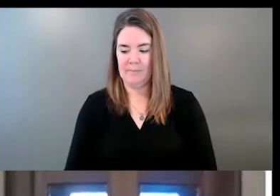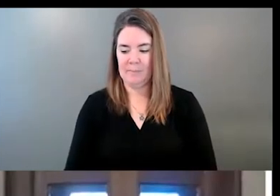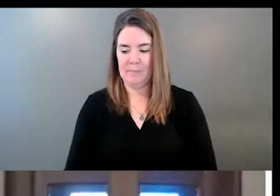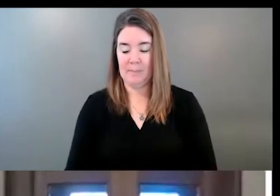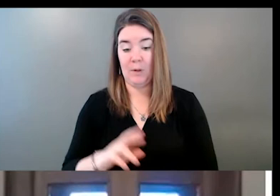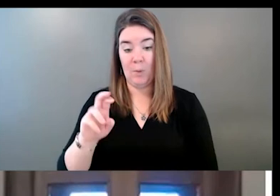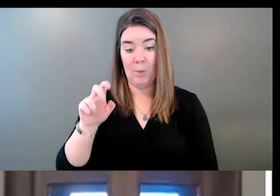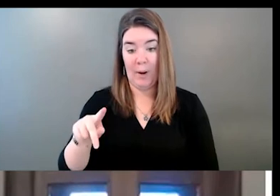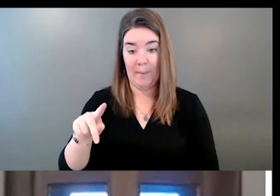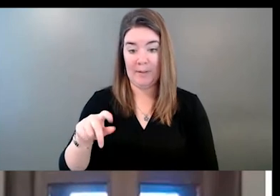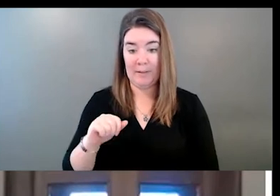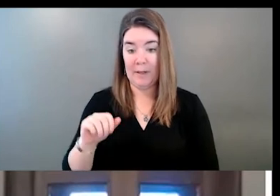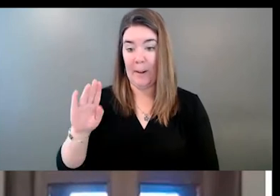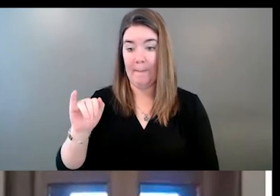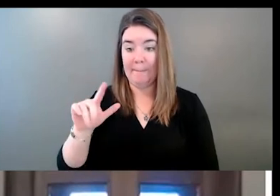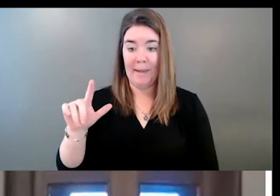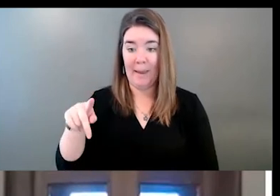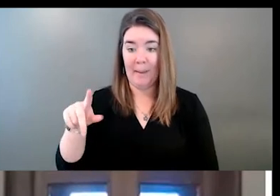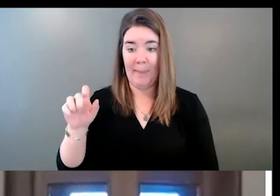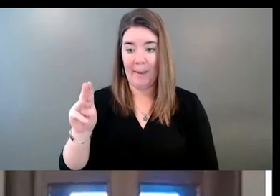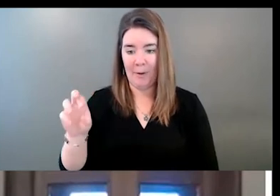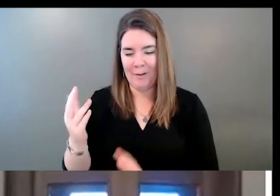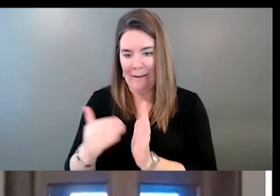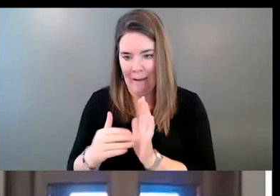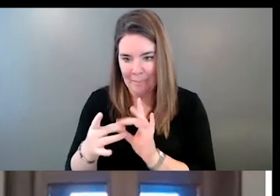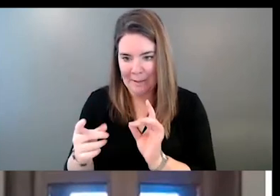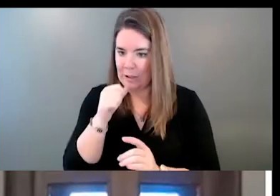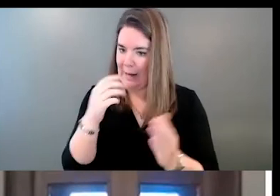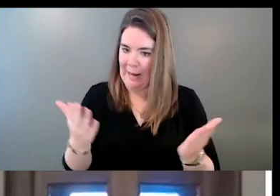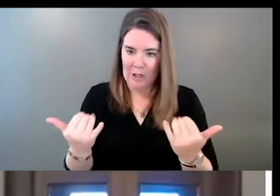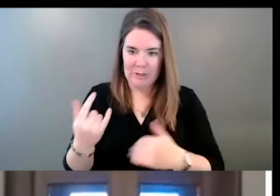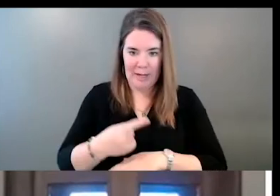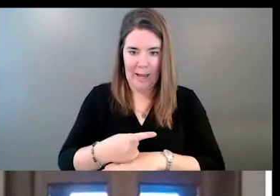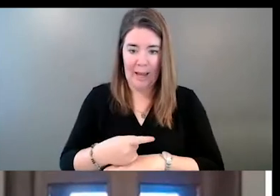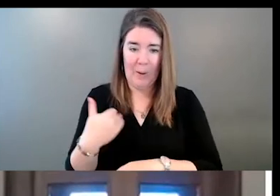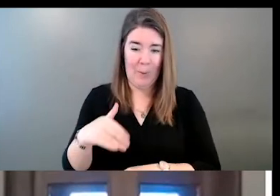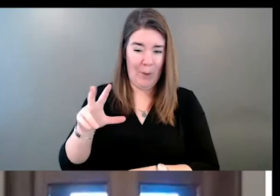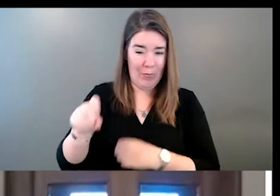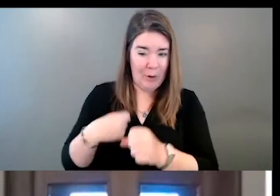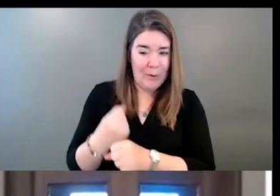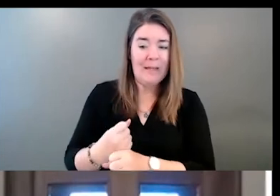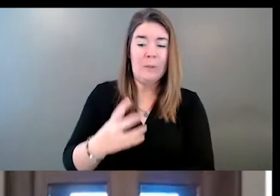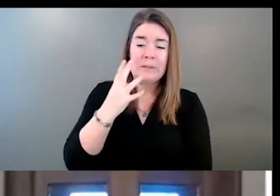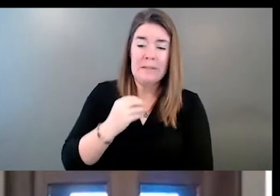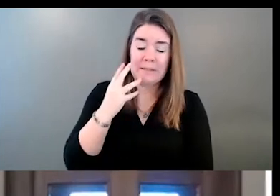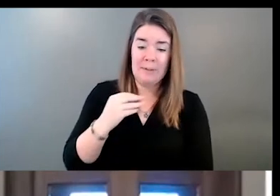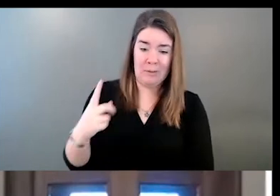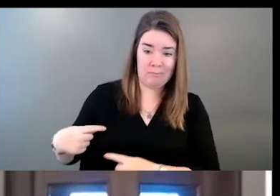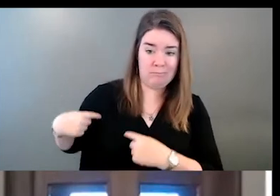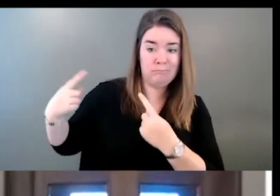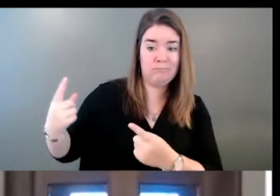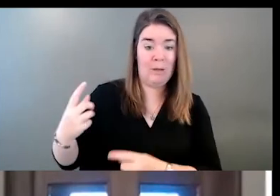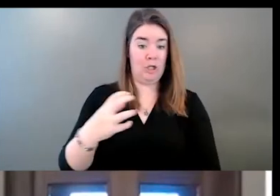And Representative Phil Plummer, who again is not here with us today, with 30 years of experience at the Sheriff's